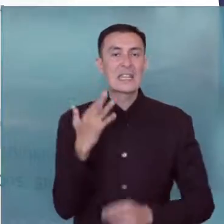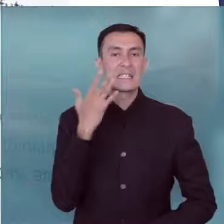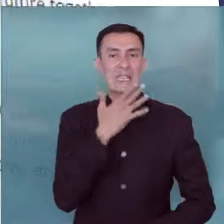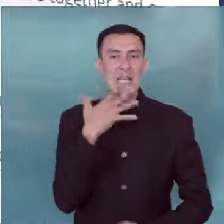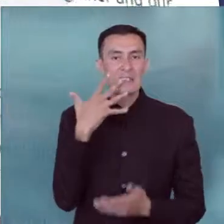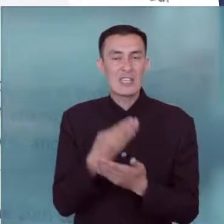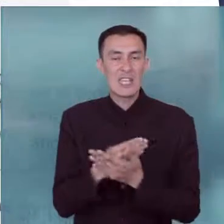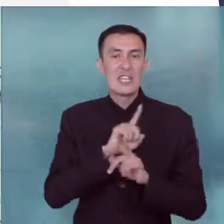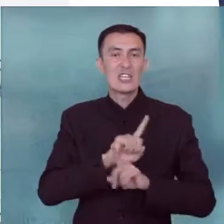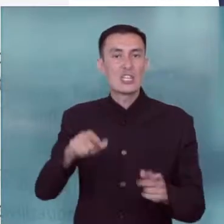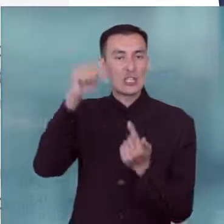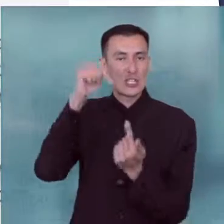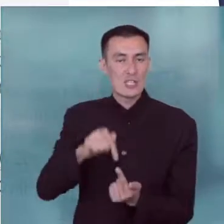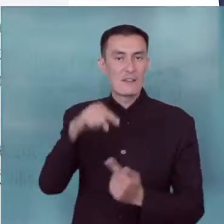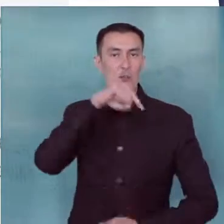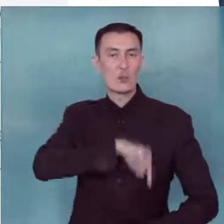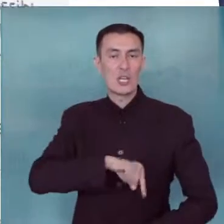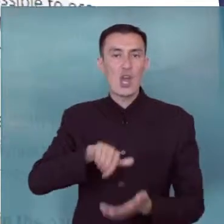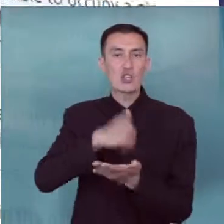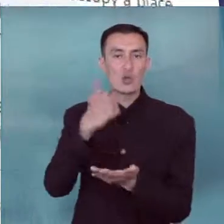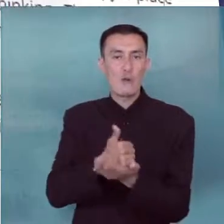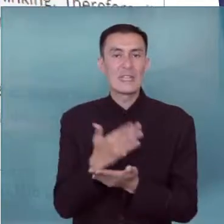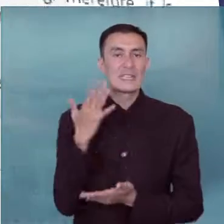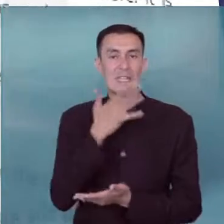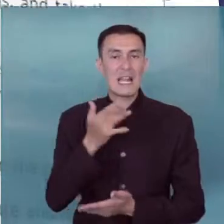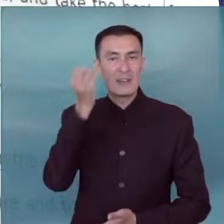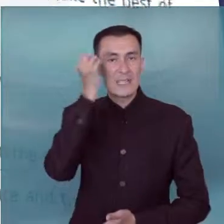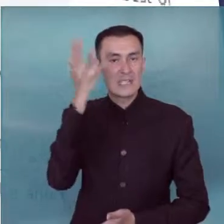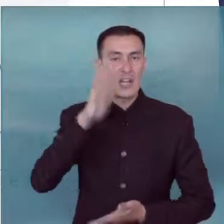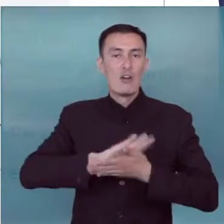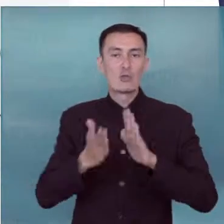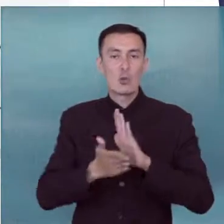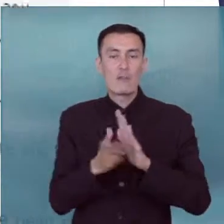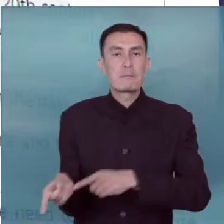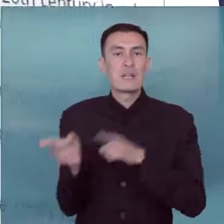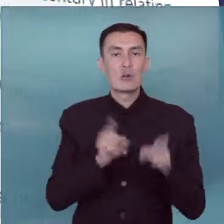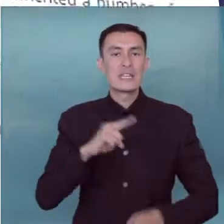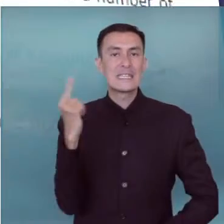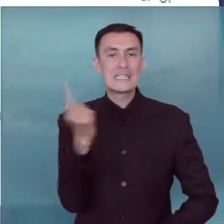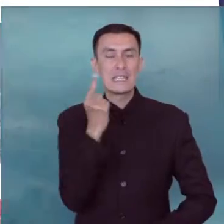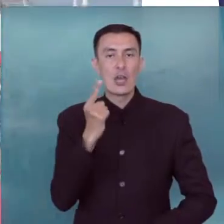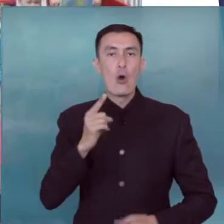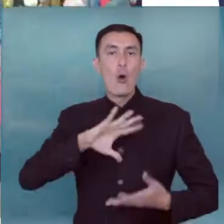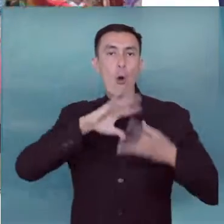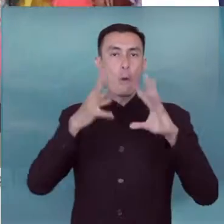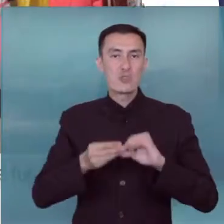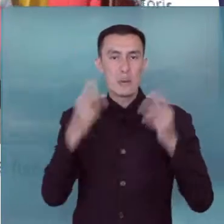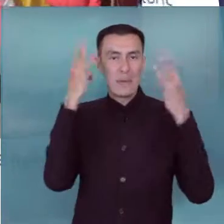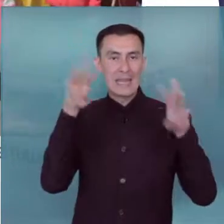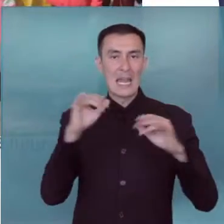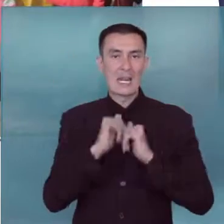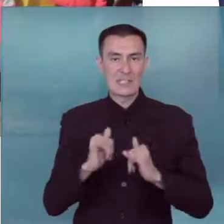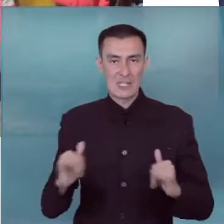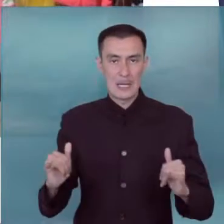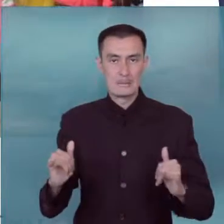live rationally with a focus on achieving tangible results. Competitiveness, the possession of a set of qualities worthy of